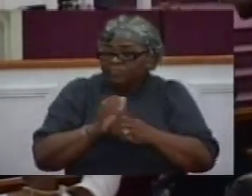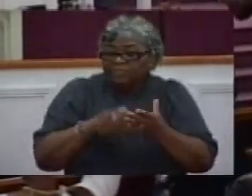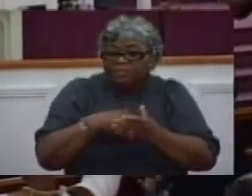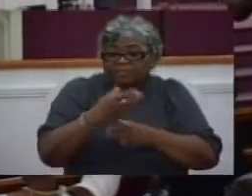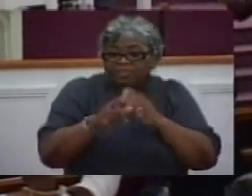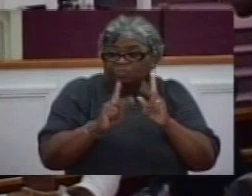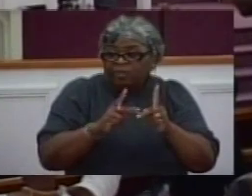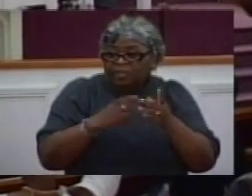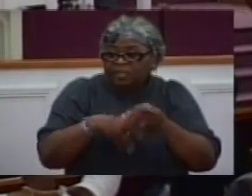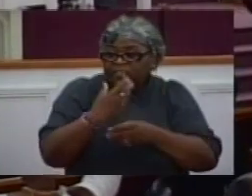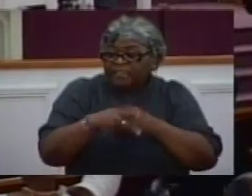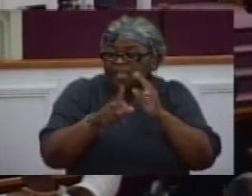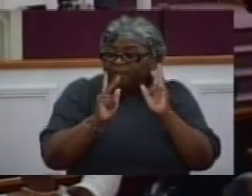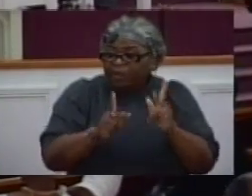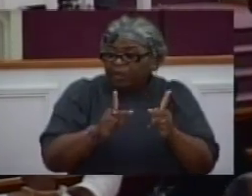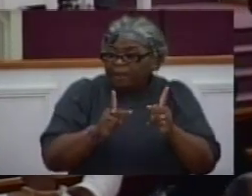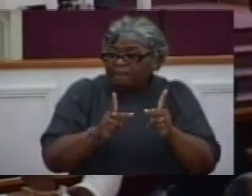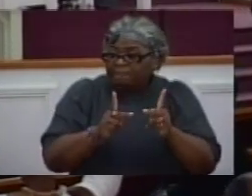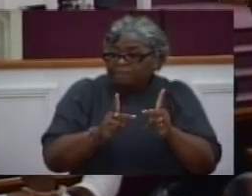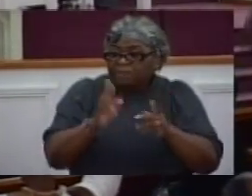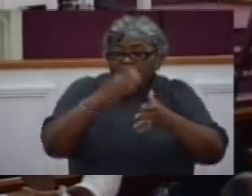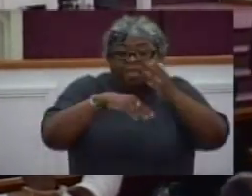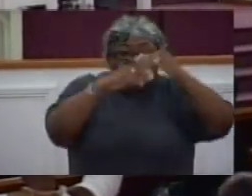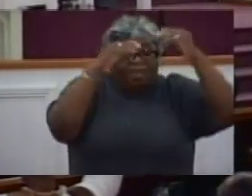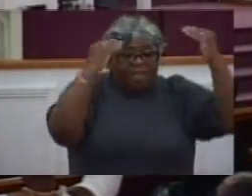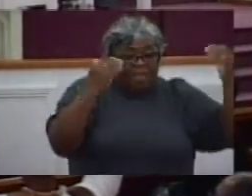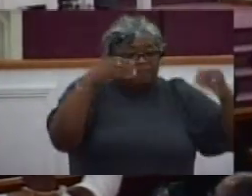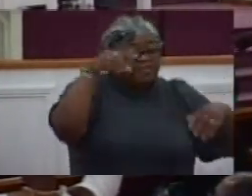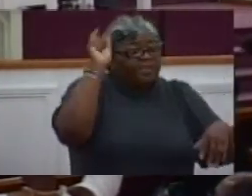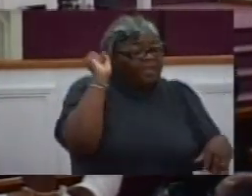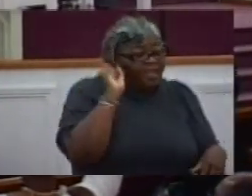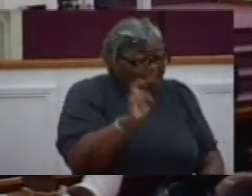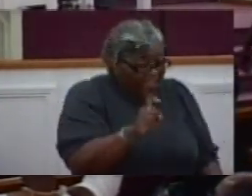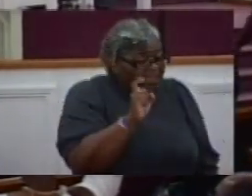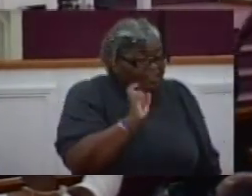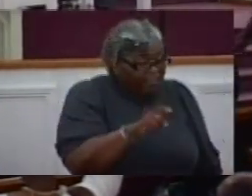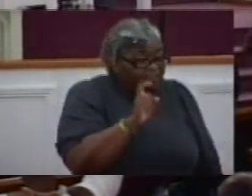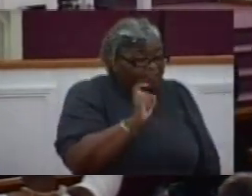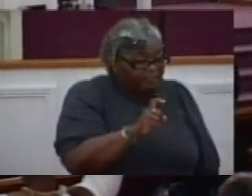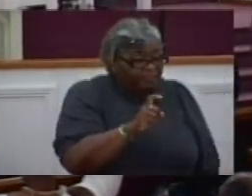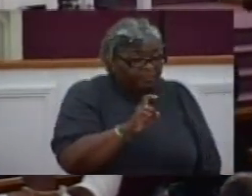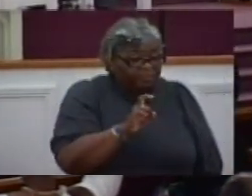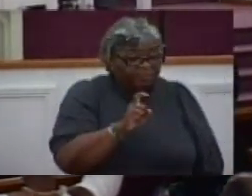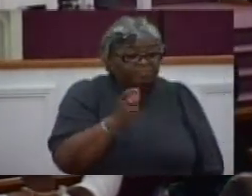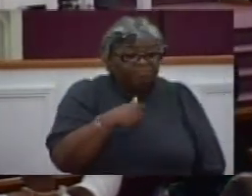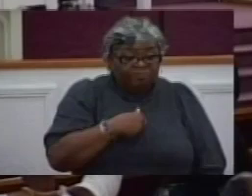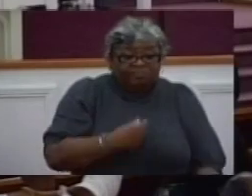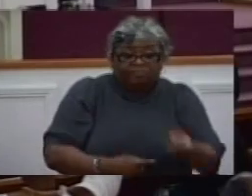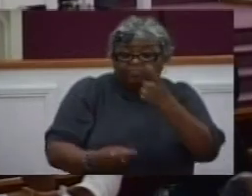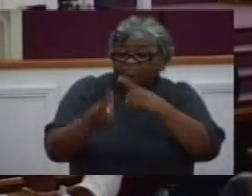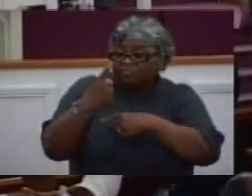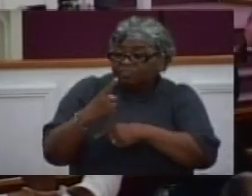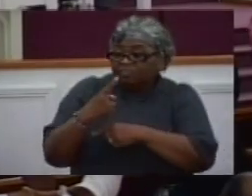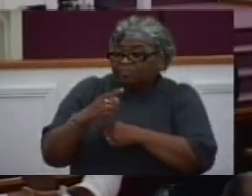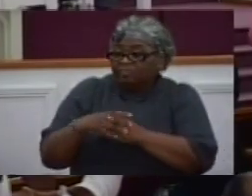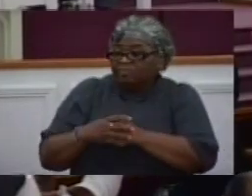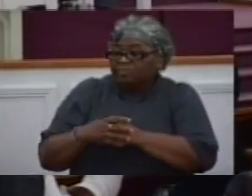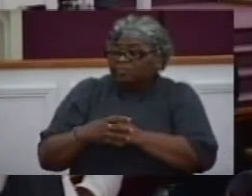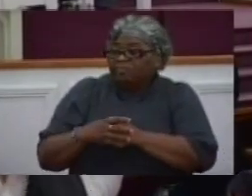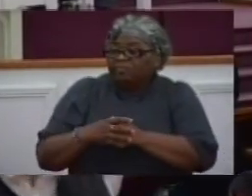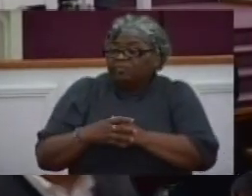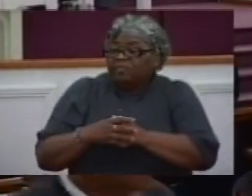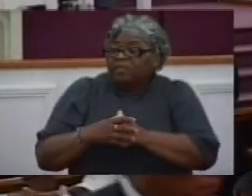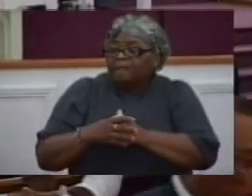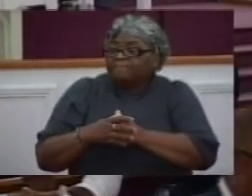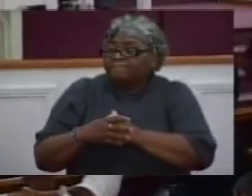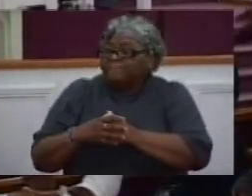neighbor, say, neighbor, heaven backs me up. Oh, do I have a real witness